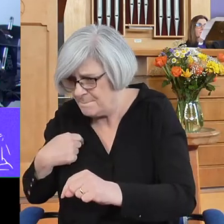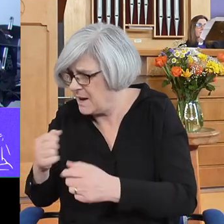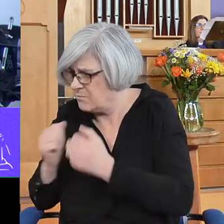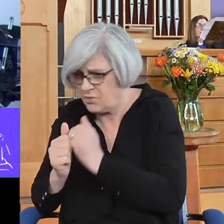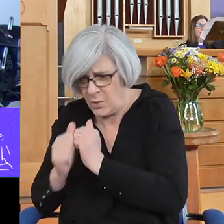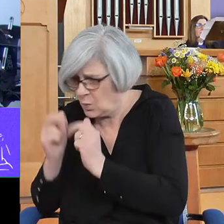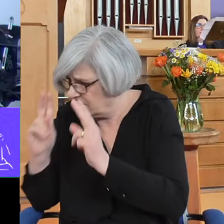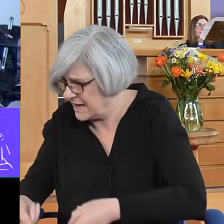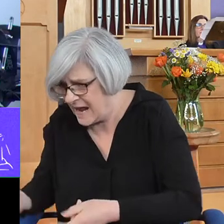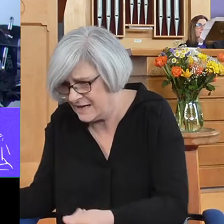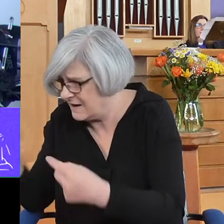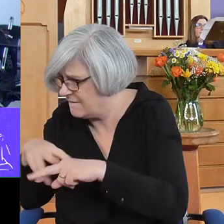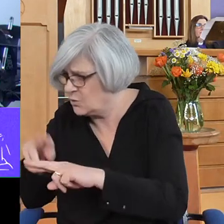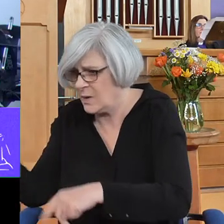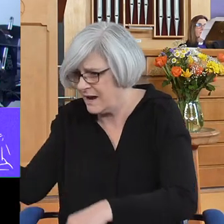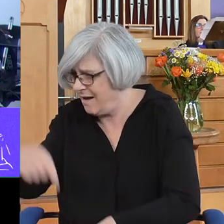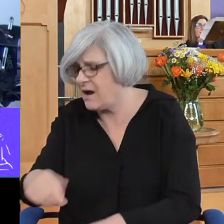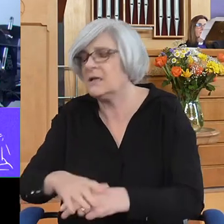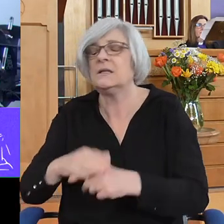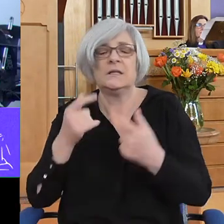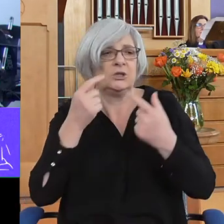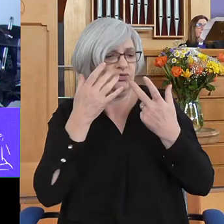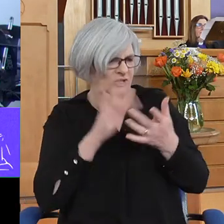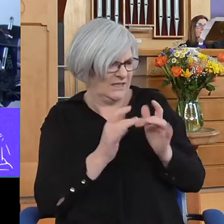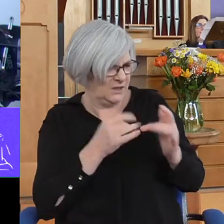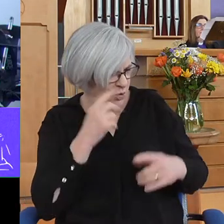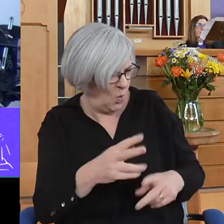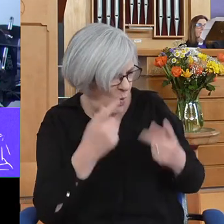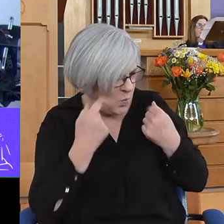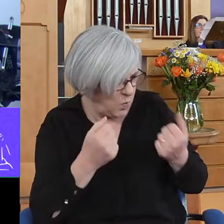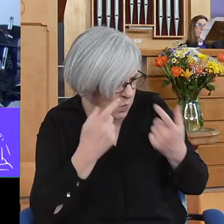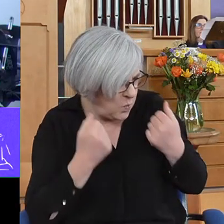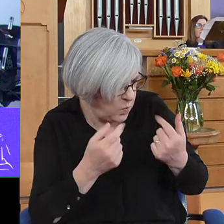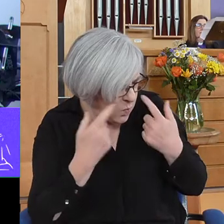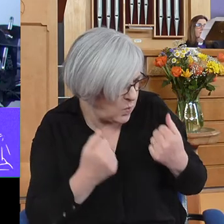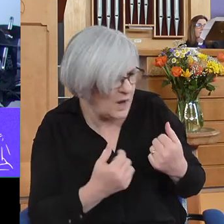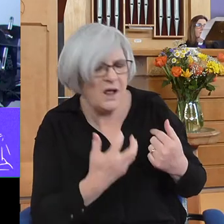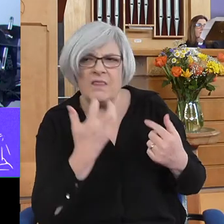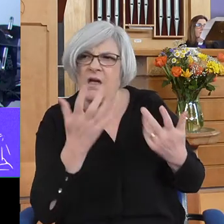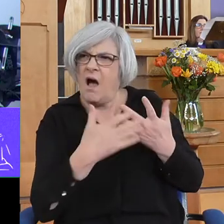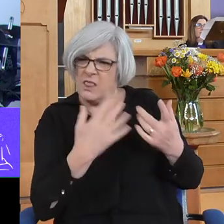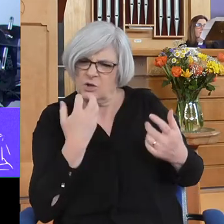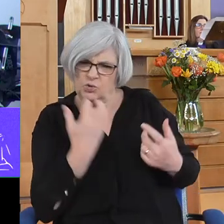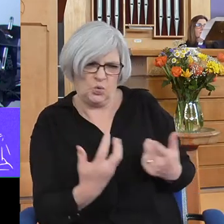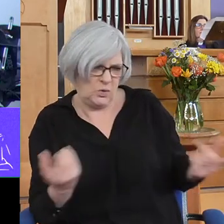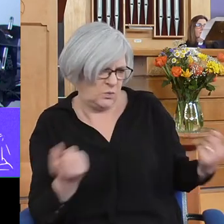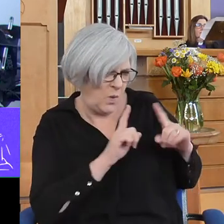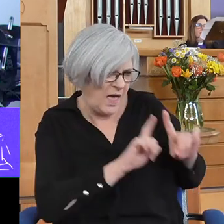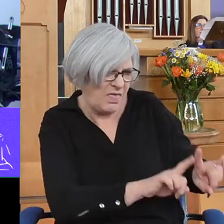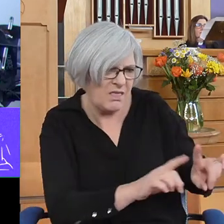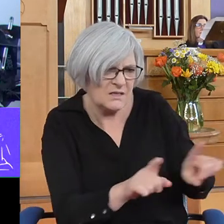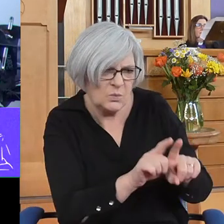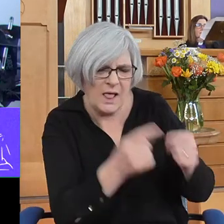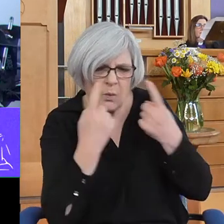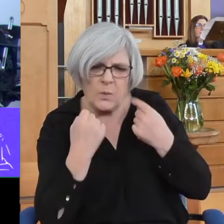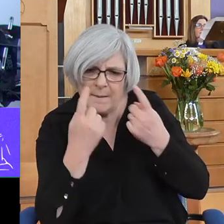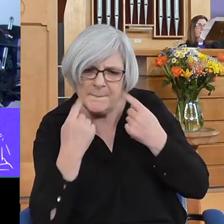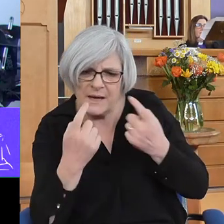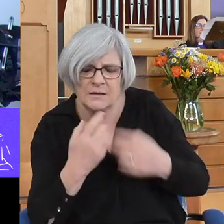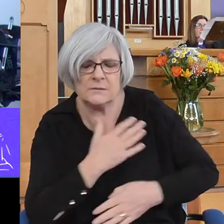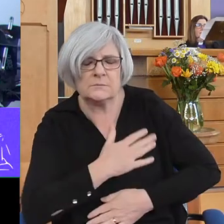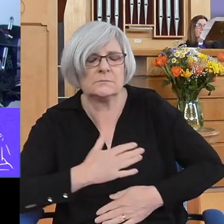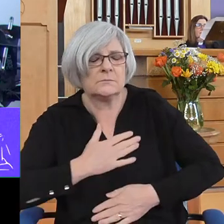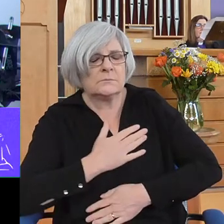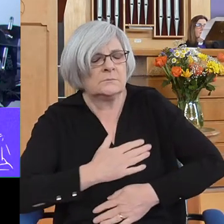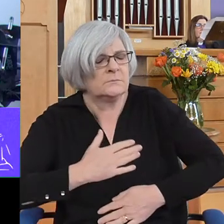not have died. When Jesus saw her weeping, and the Jews who had come along with her also weeping, he was deeply moved